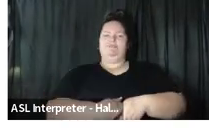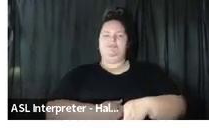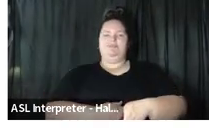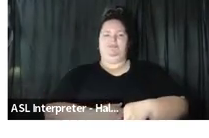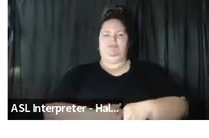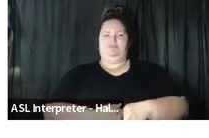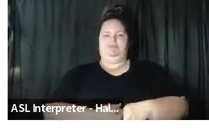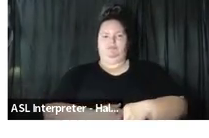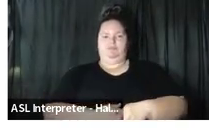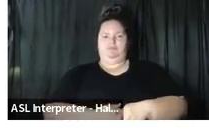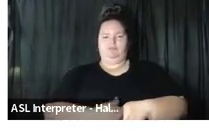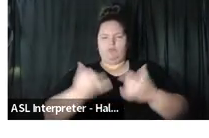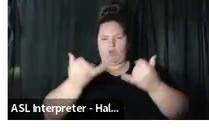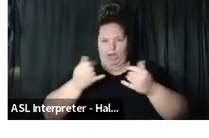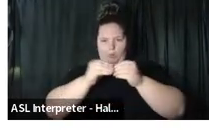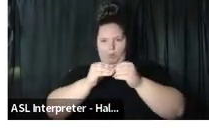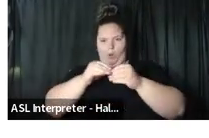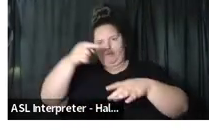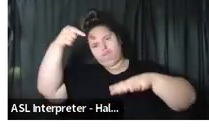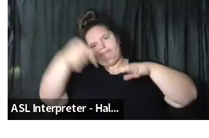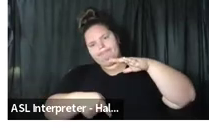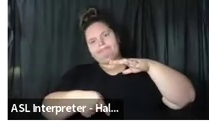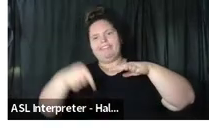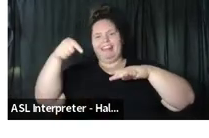So now we're gonna get more into the topic.